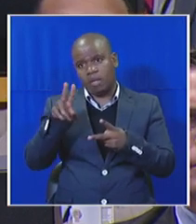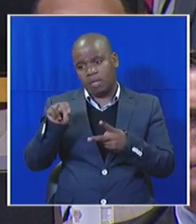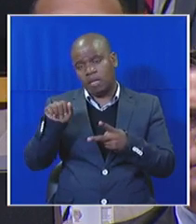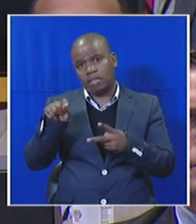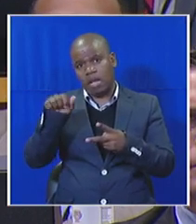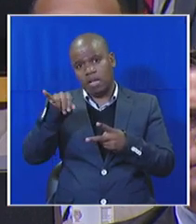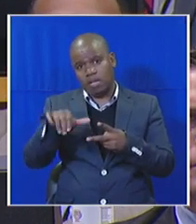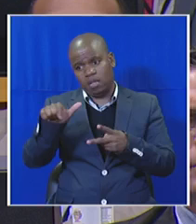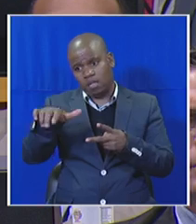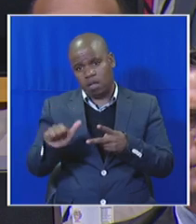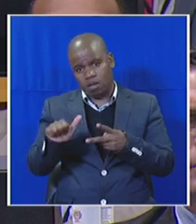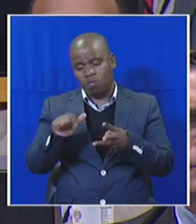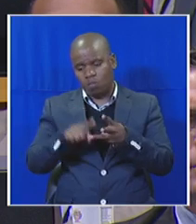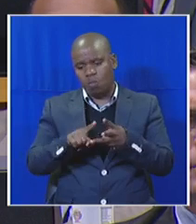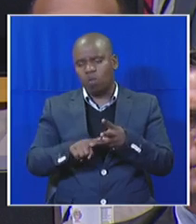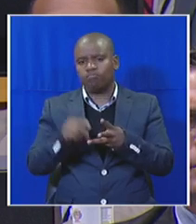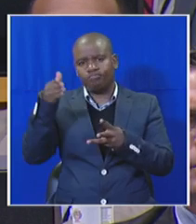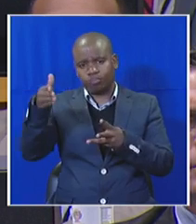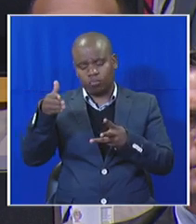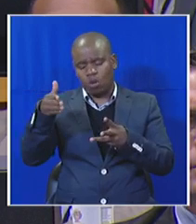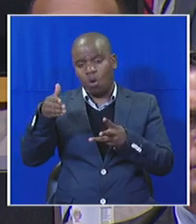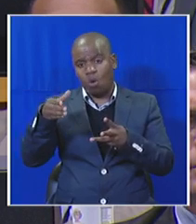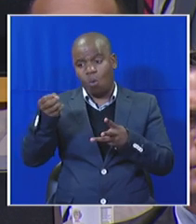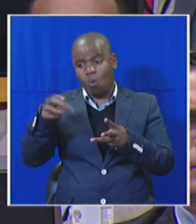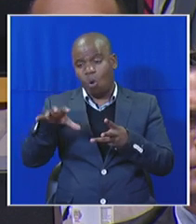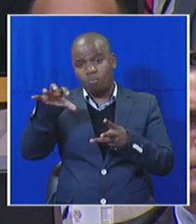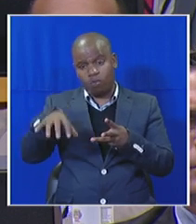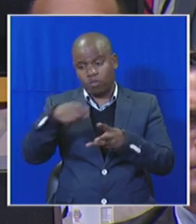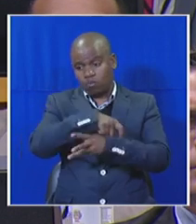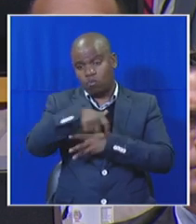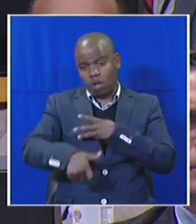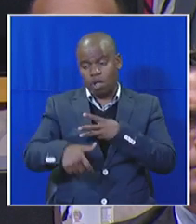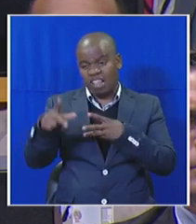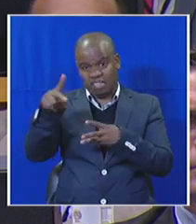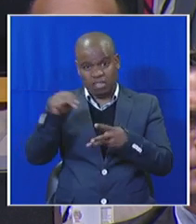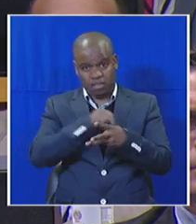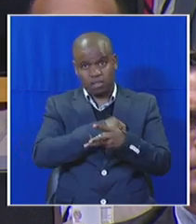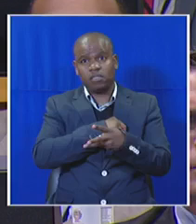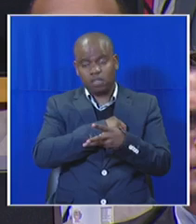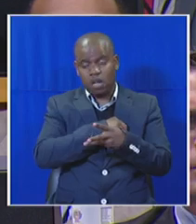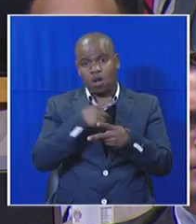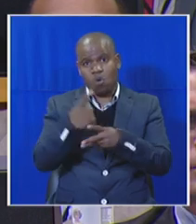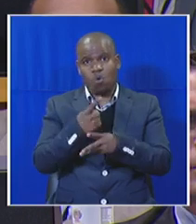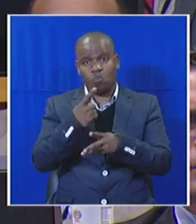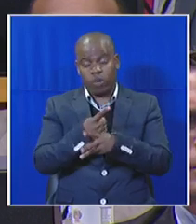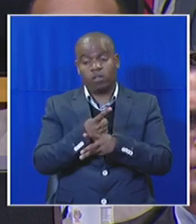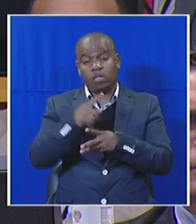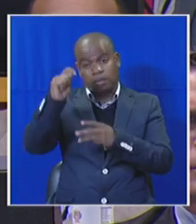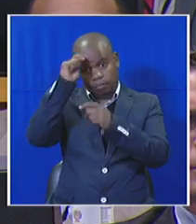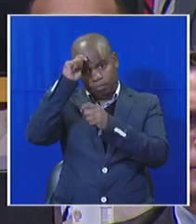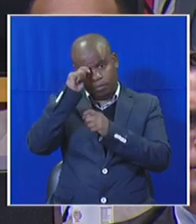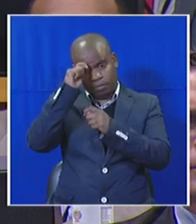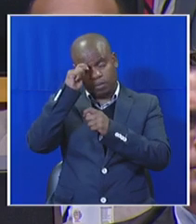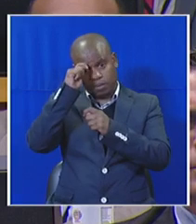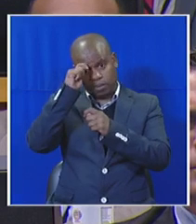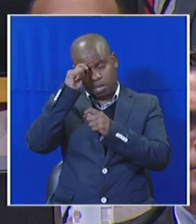week, or whether you are speaking at a provincial conference in KZN, you speak as the President of South